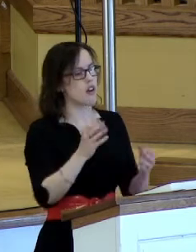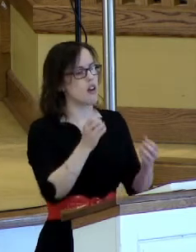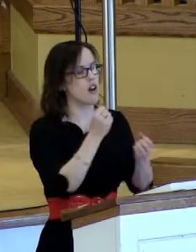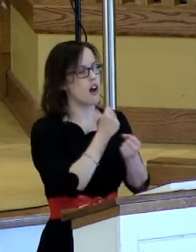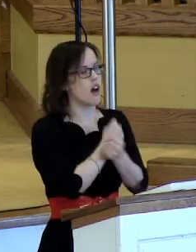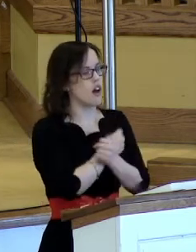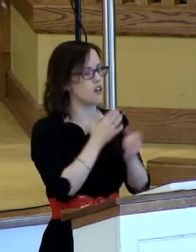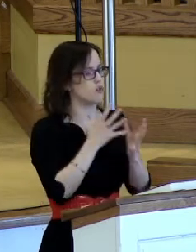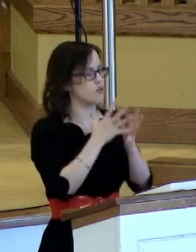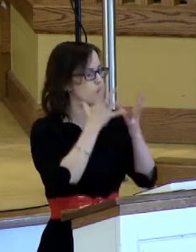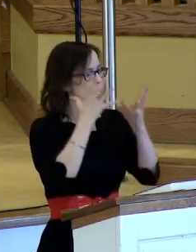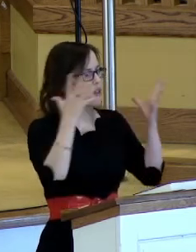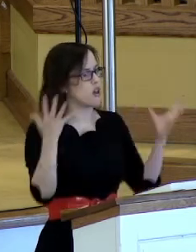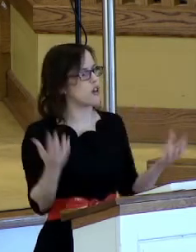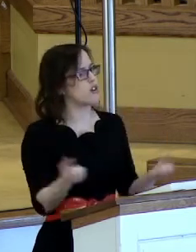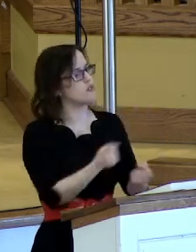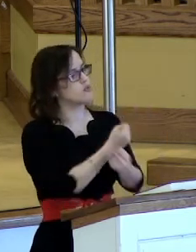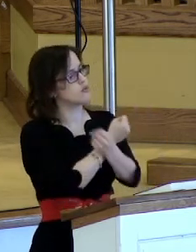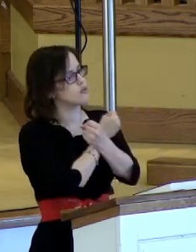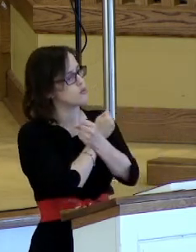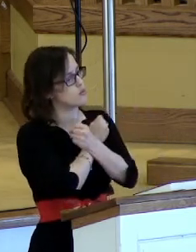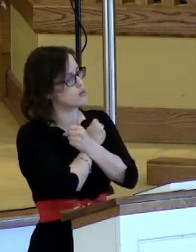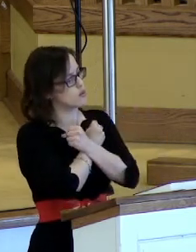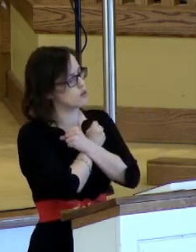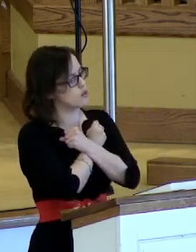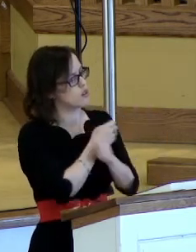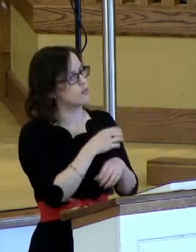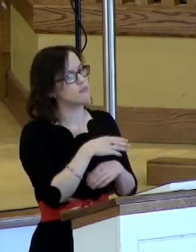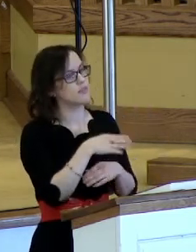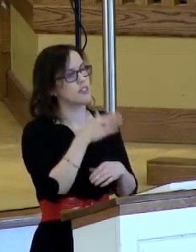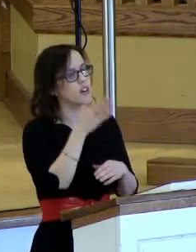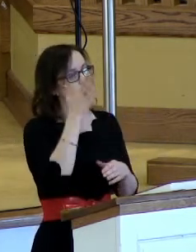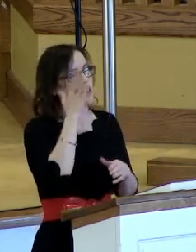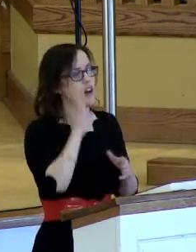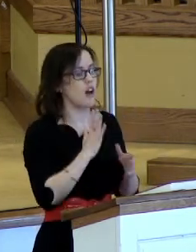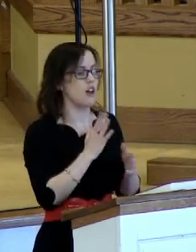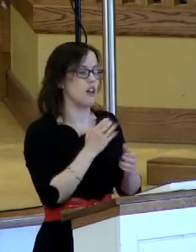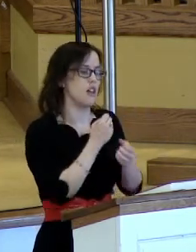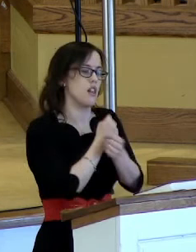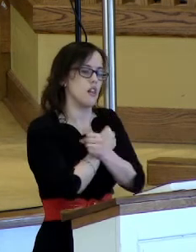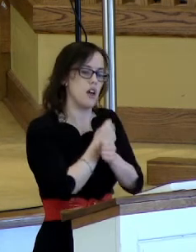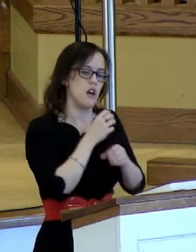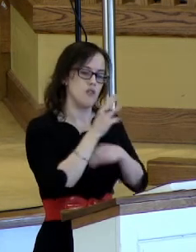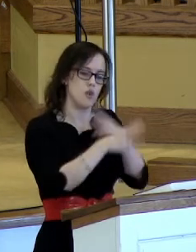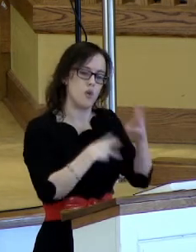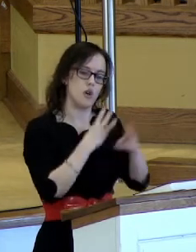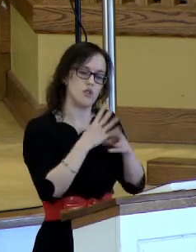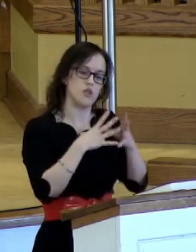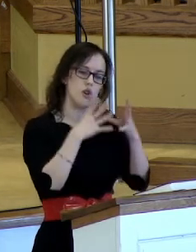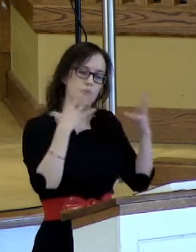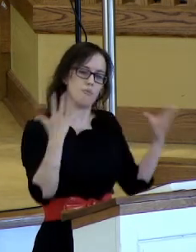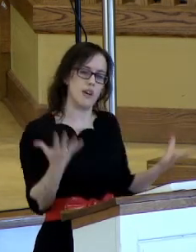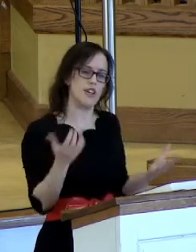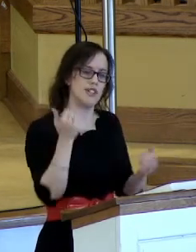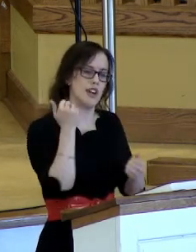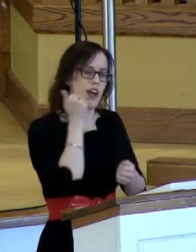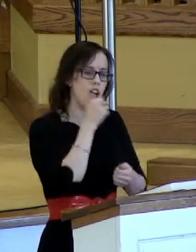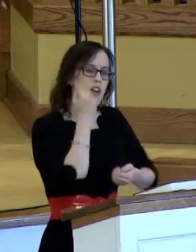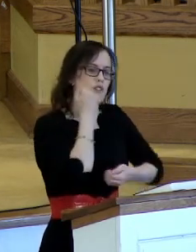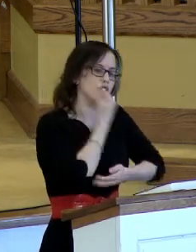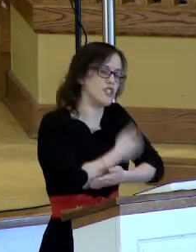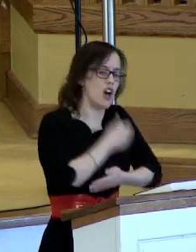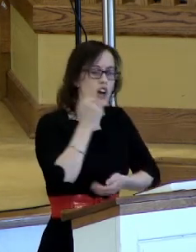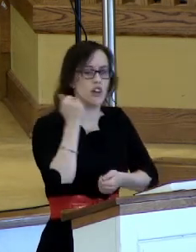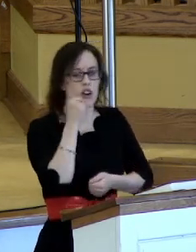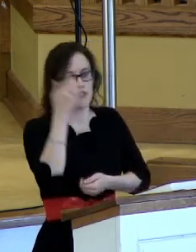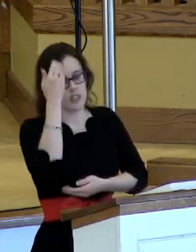world. God so loved the world. Every daughter, every son,